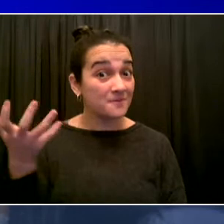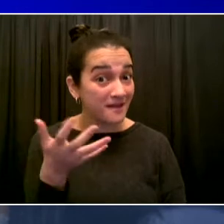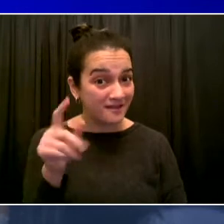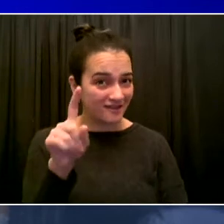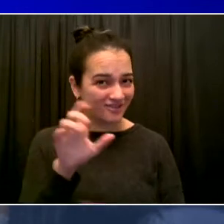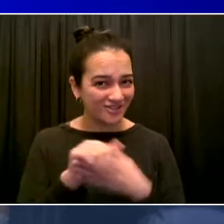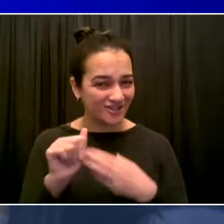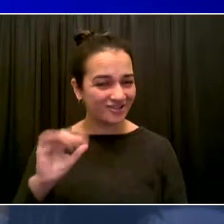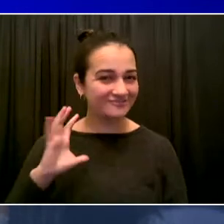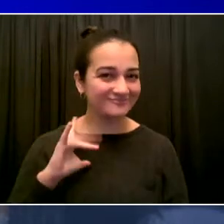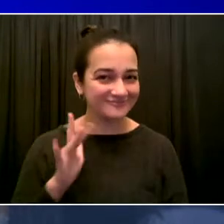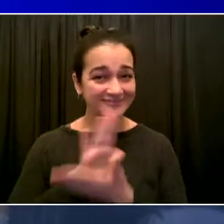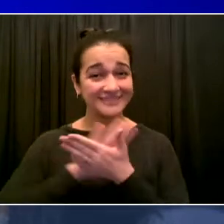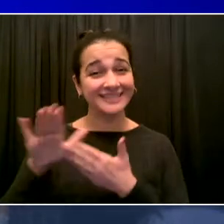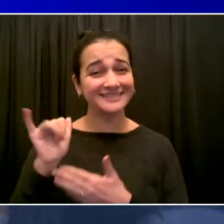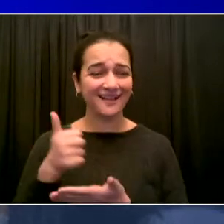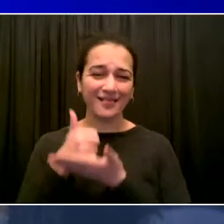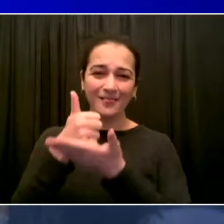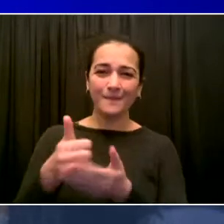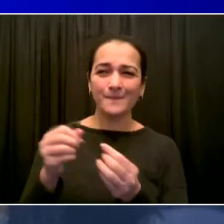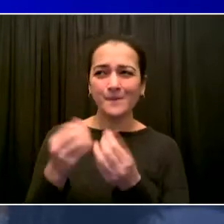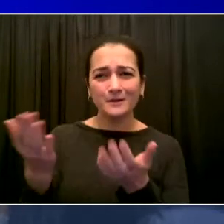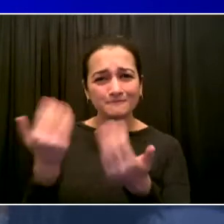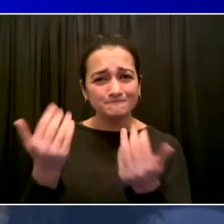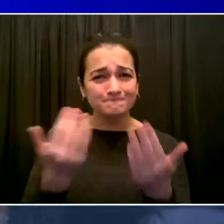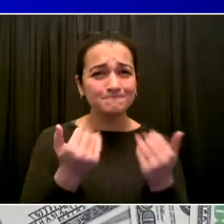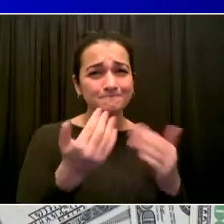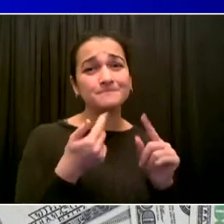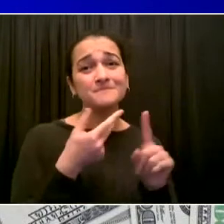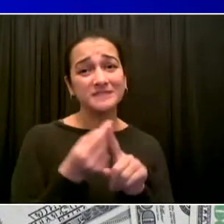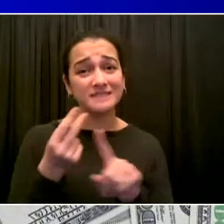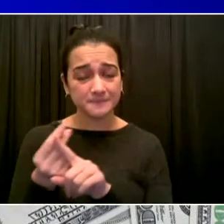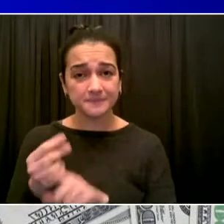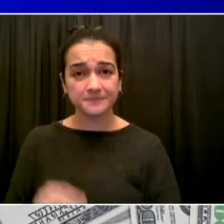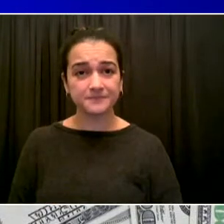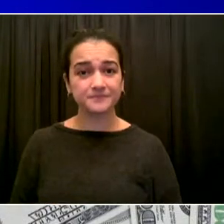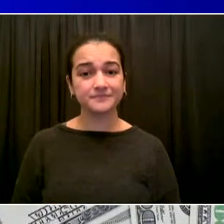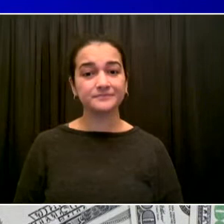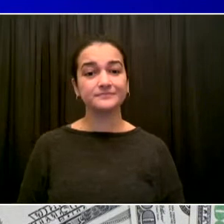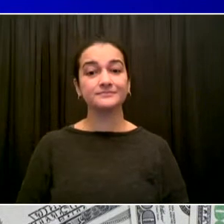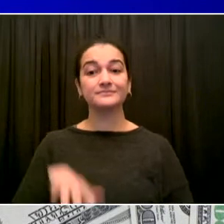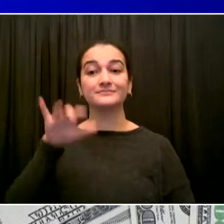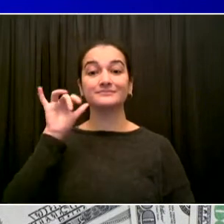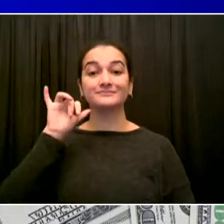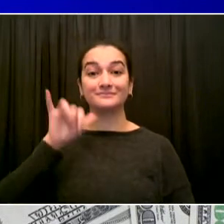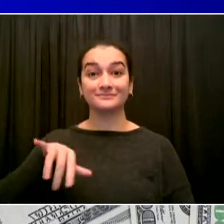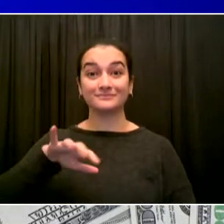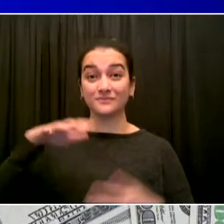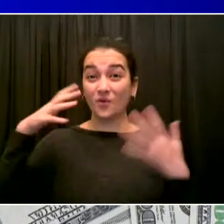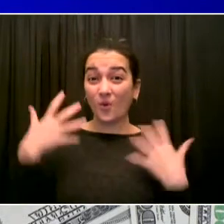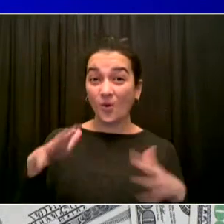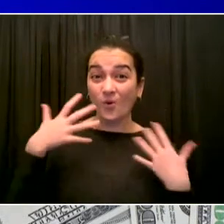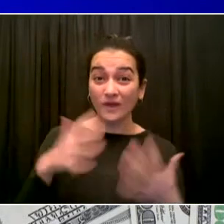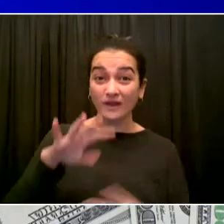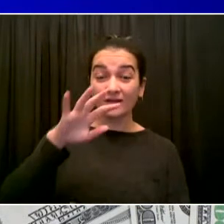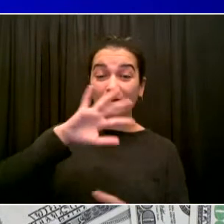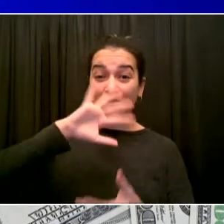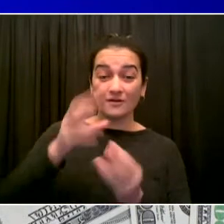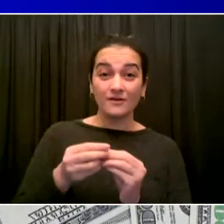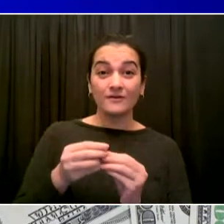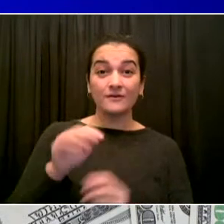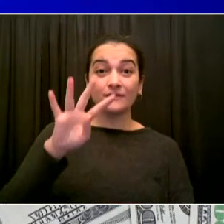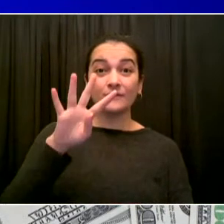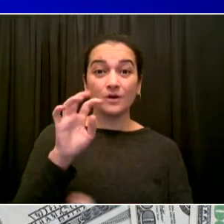do New Yorkers love the $100 incentive? So much so that 400,000 New Yorkers have gotten that $100